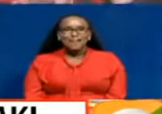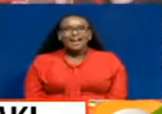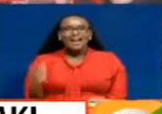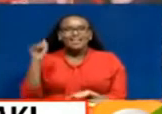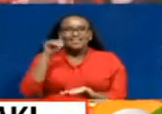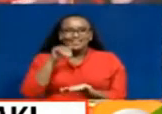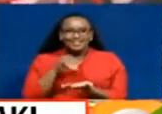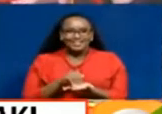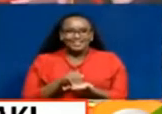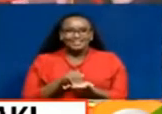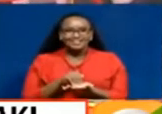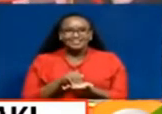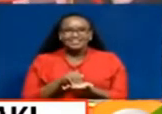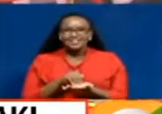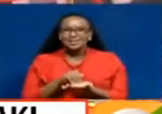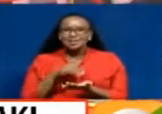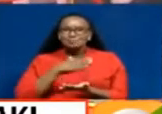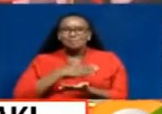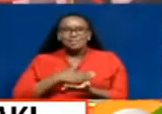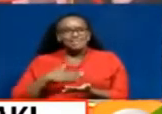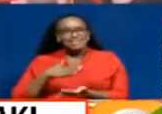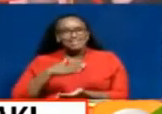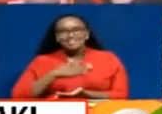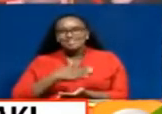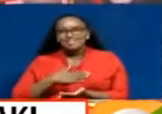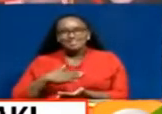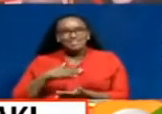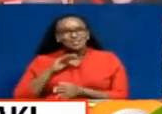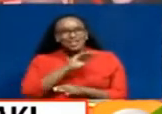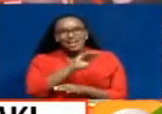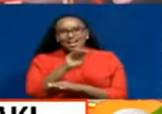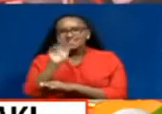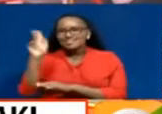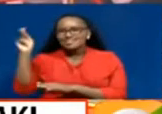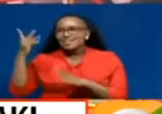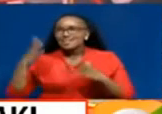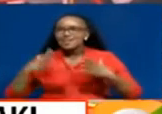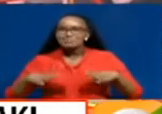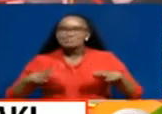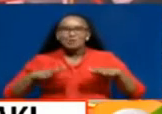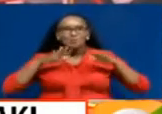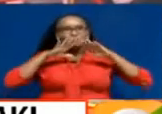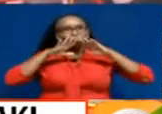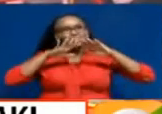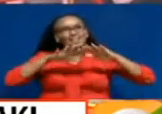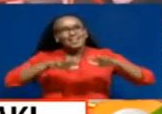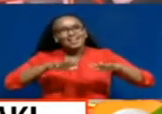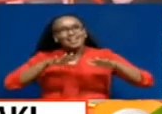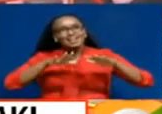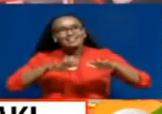Again, we request our dear Kenyans,